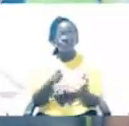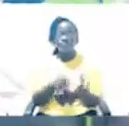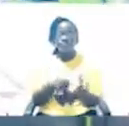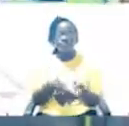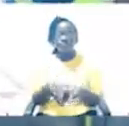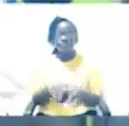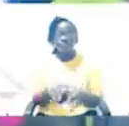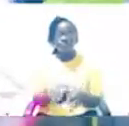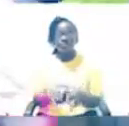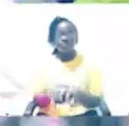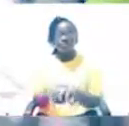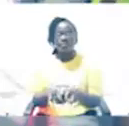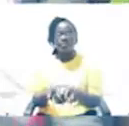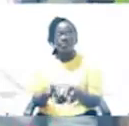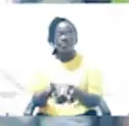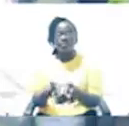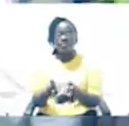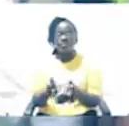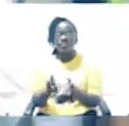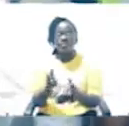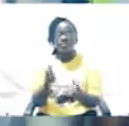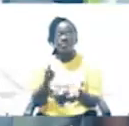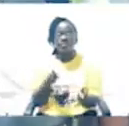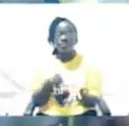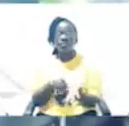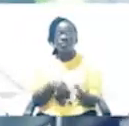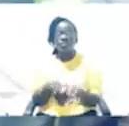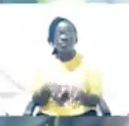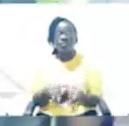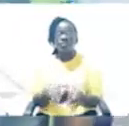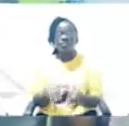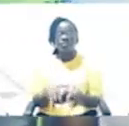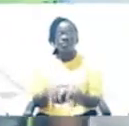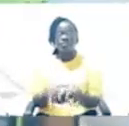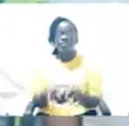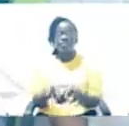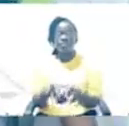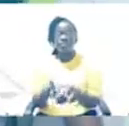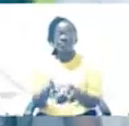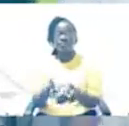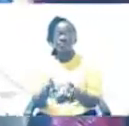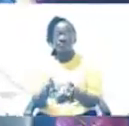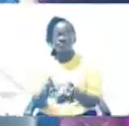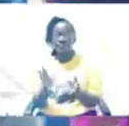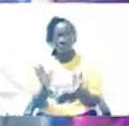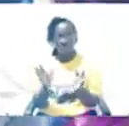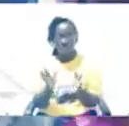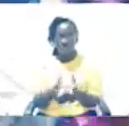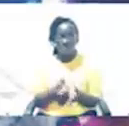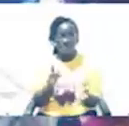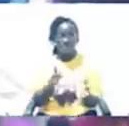way. I love you, this way. Jesus. I love you, too, this Jesus. Way.